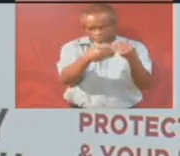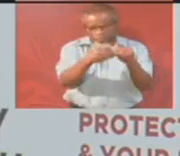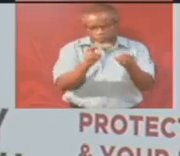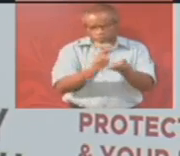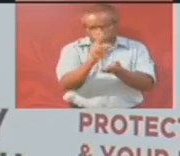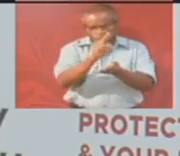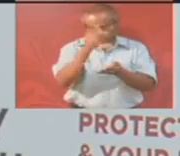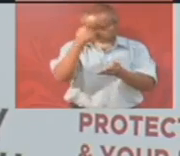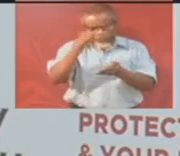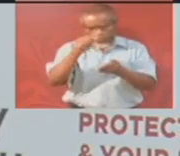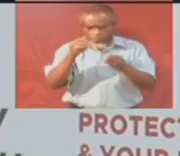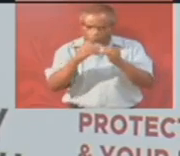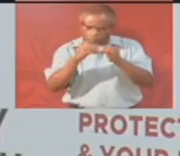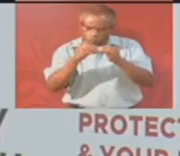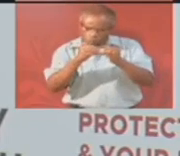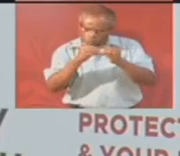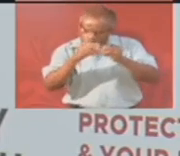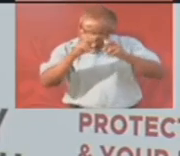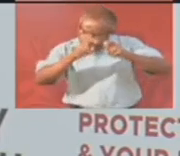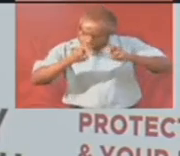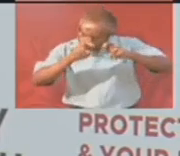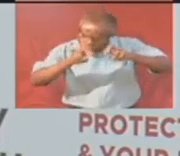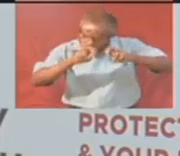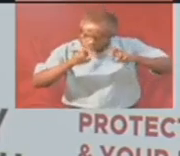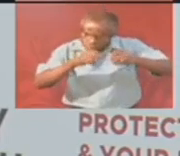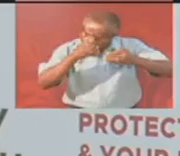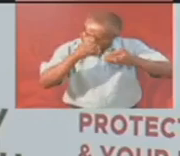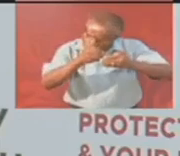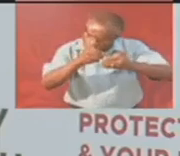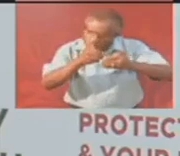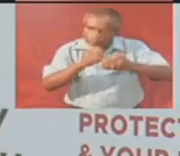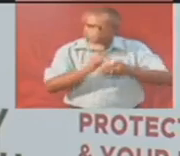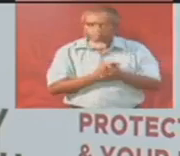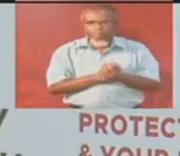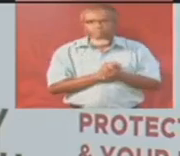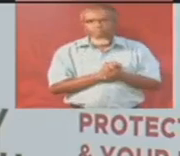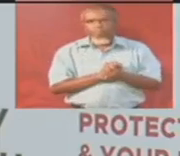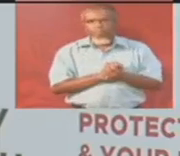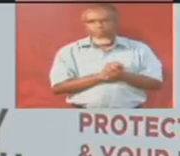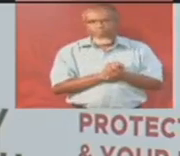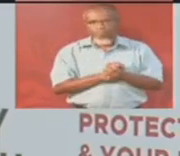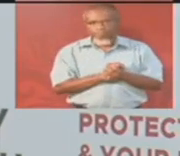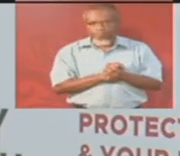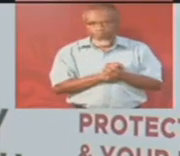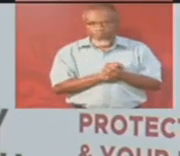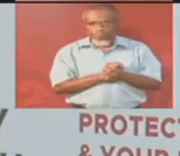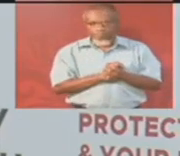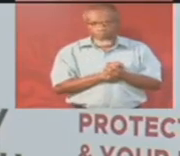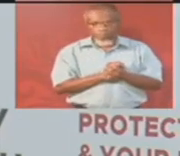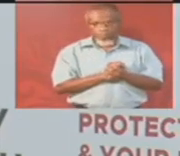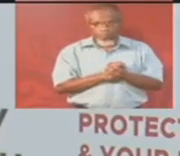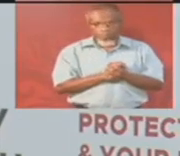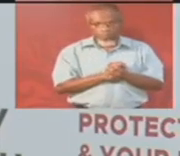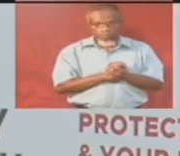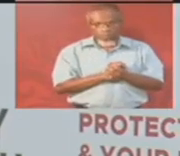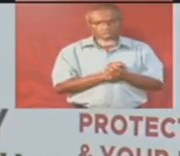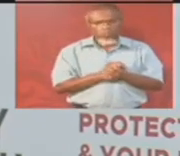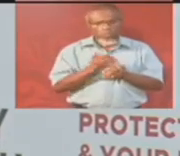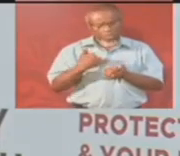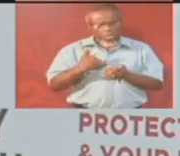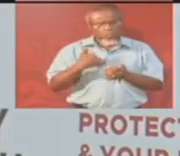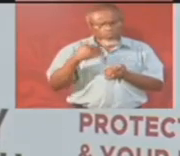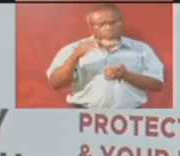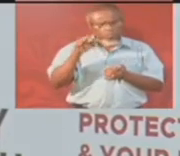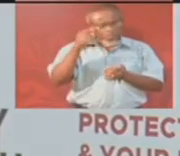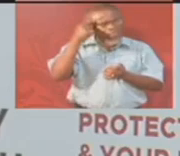always said to my CMHs that they have some level of discretion. As the last questioner would have pointed out, we do have that discretion to say if we